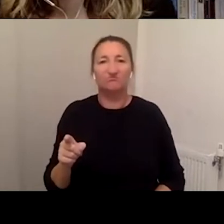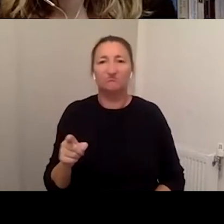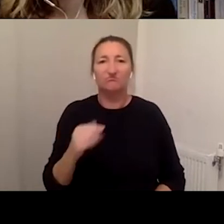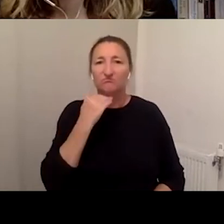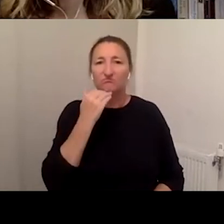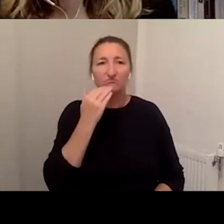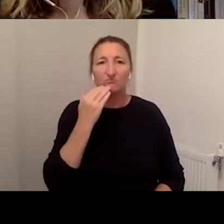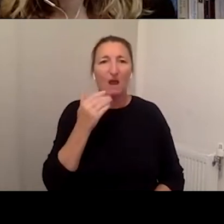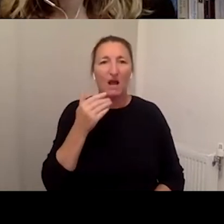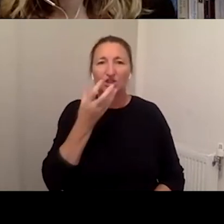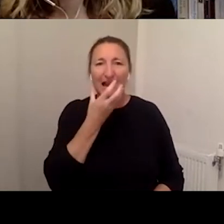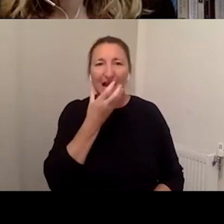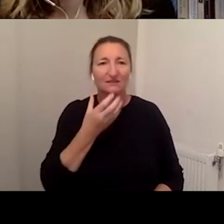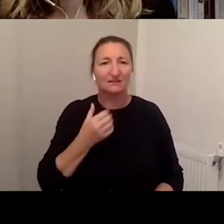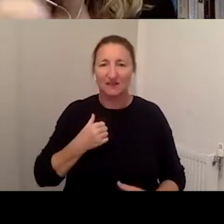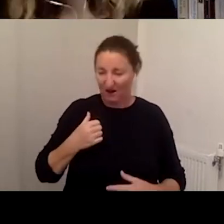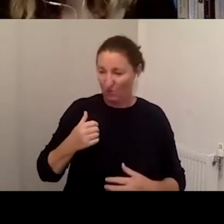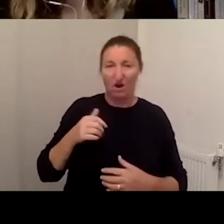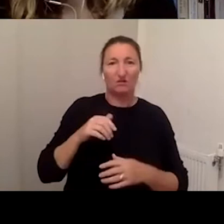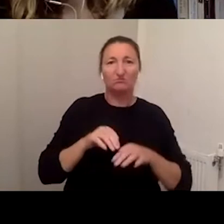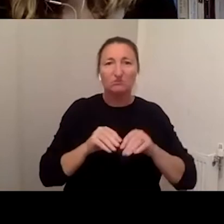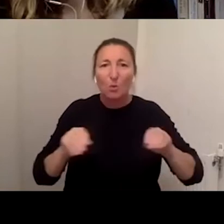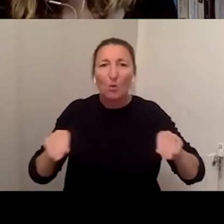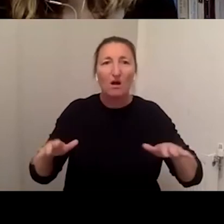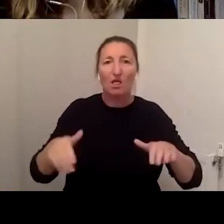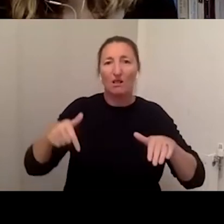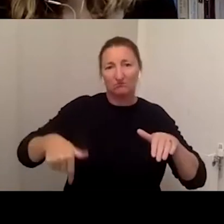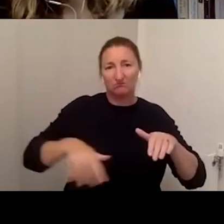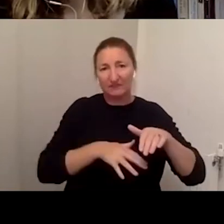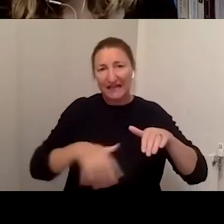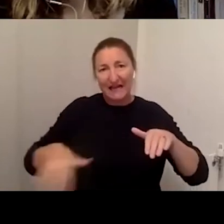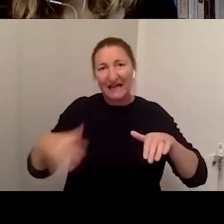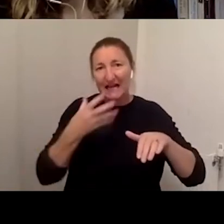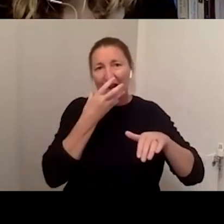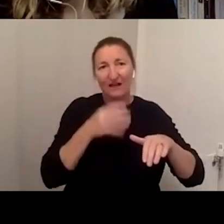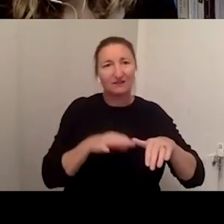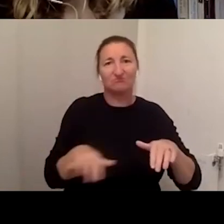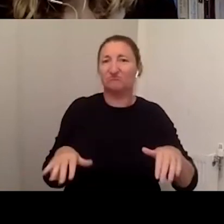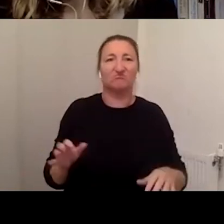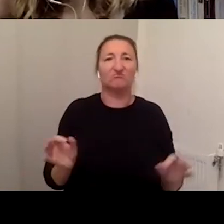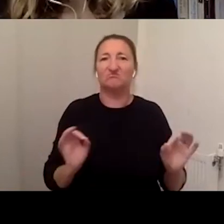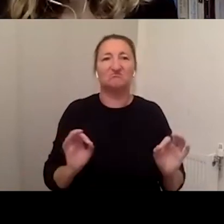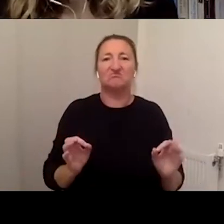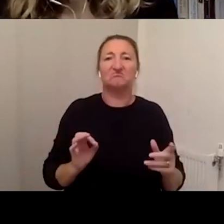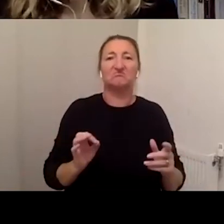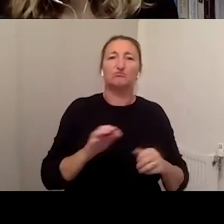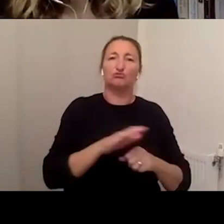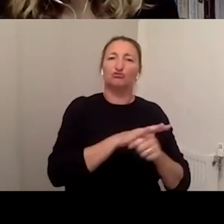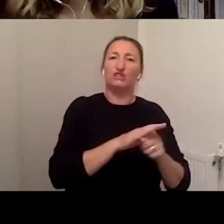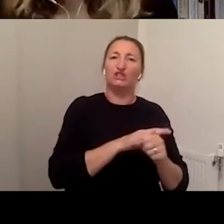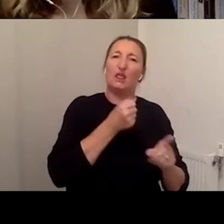gas anymore. So, right, for us, it would not be the same thing as for coal in terms of jobs and regional economic